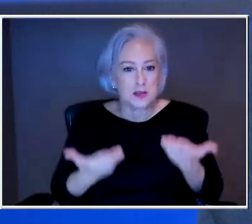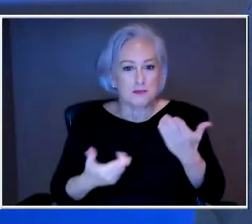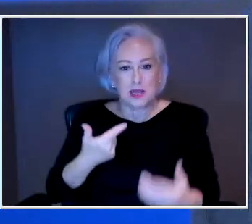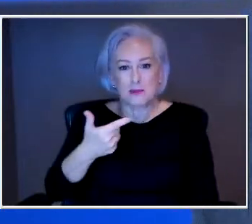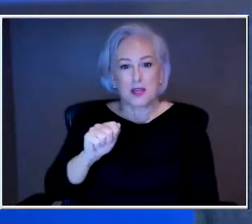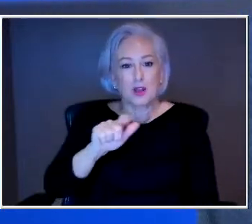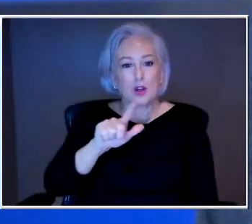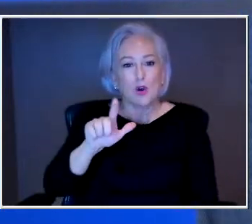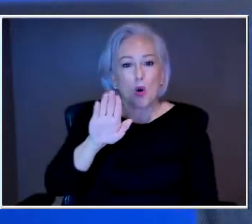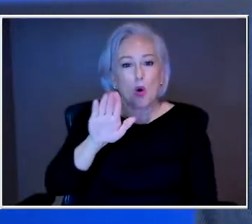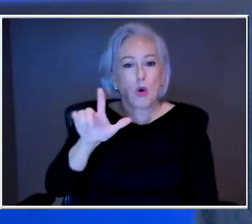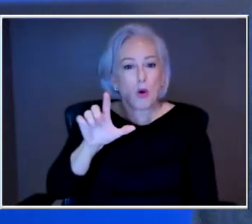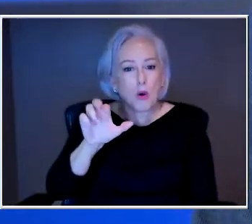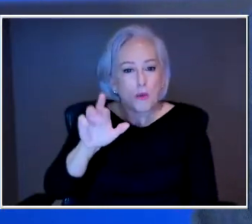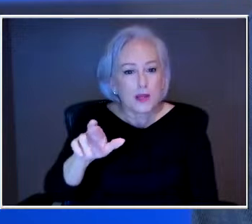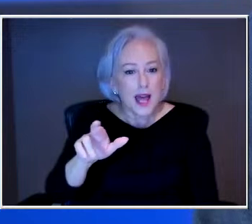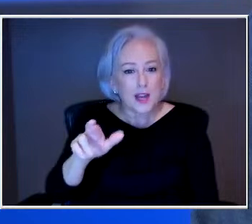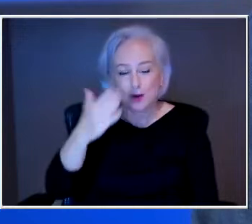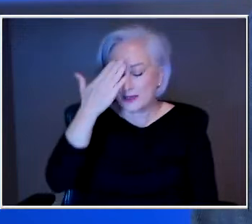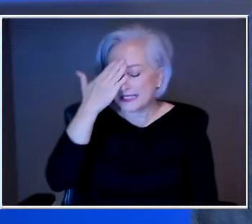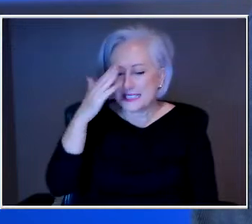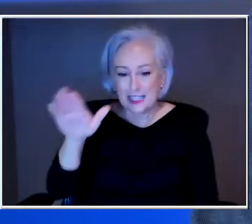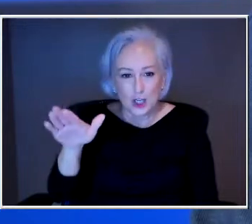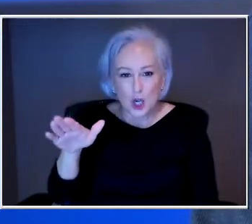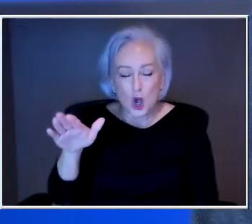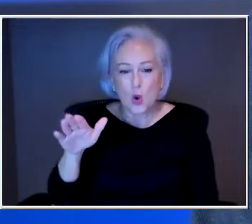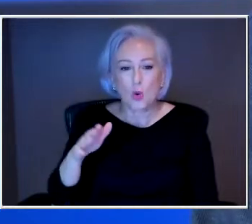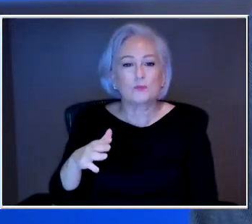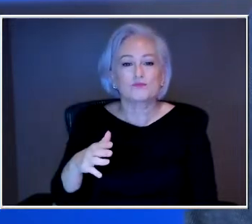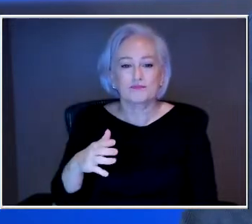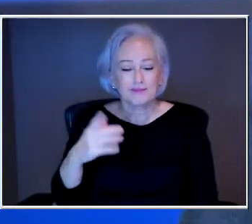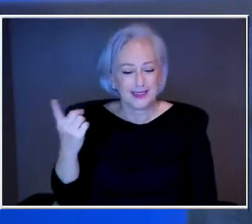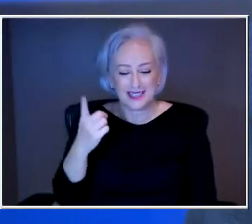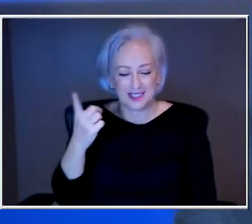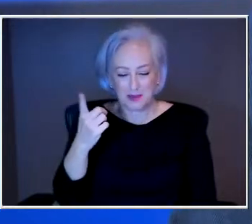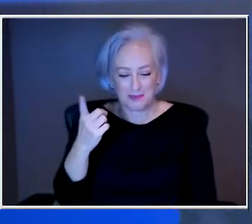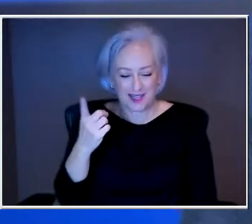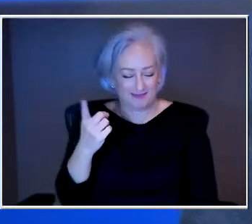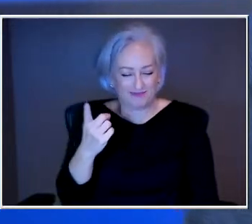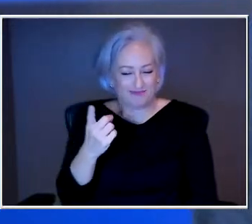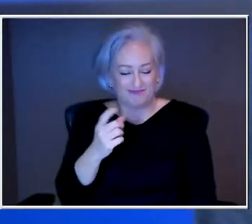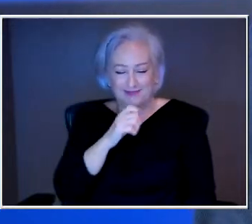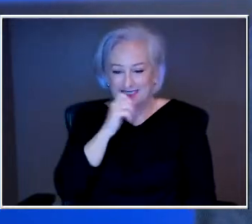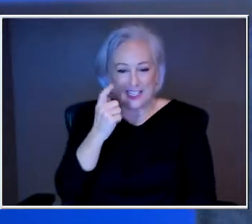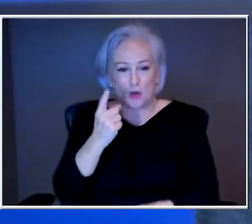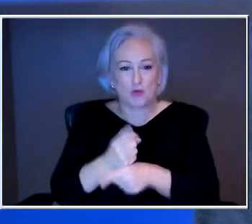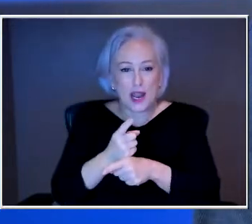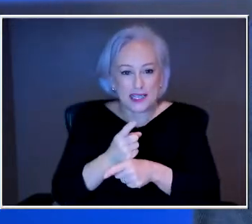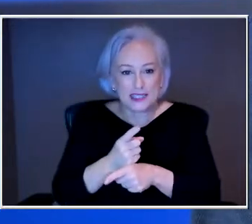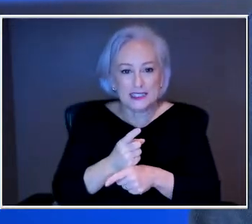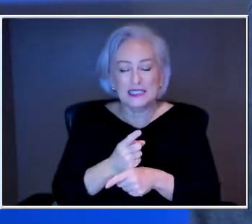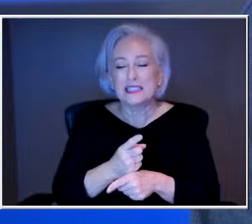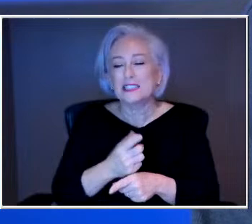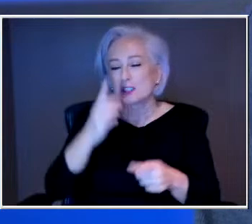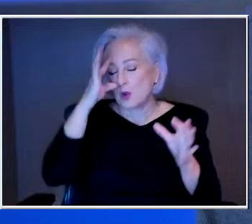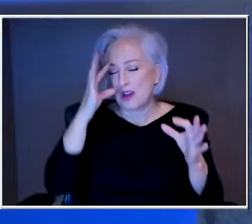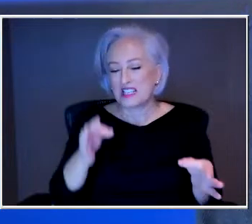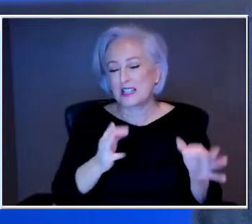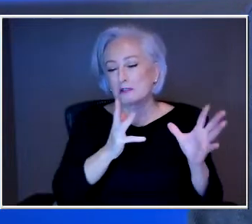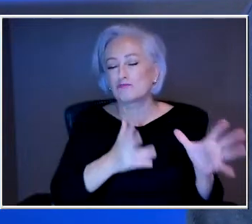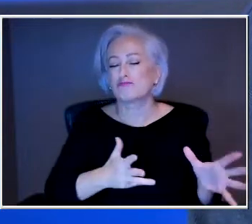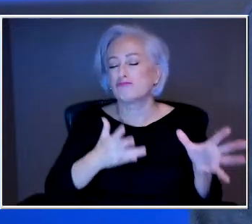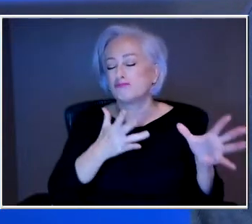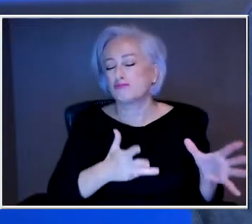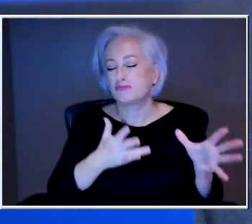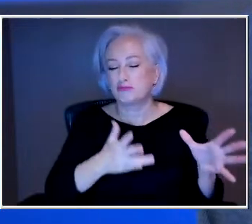I really didn't know, but I did know something was the matter, and I tried to just let it go for a bit to see if it would go away. And